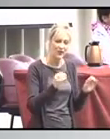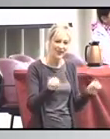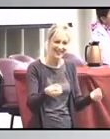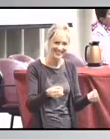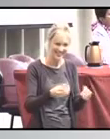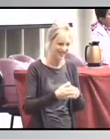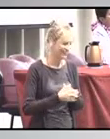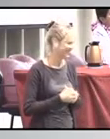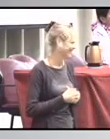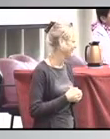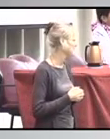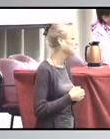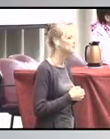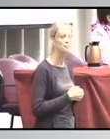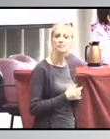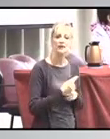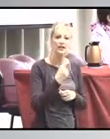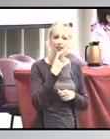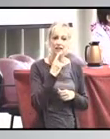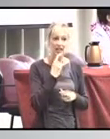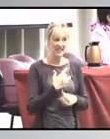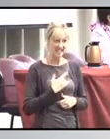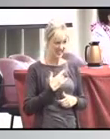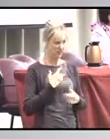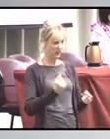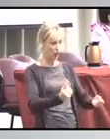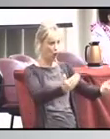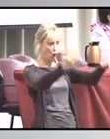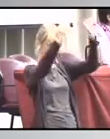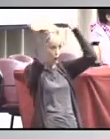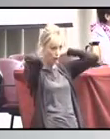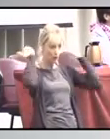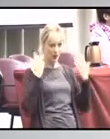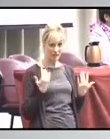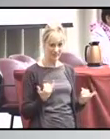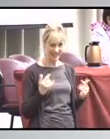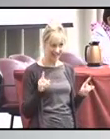I guess what I would say is, does it feel overwhelming now?